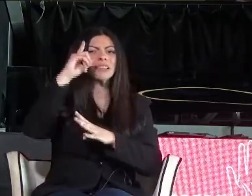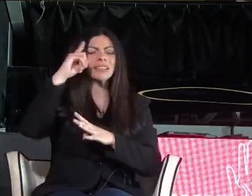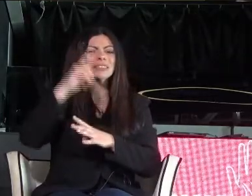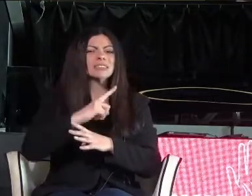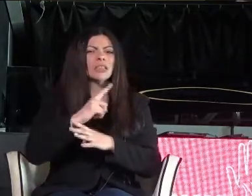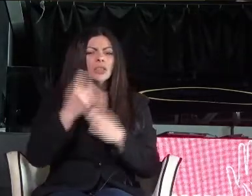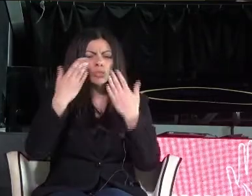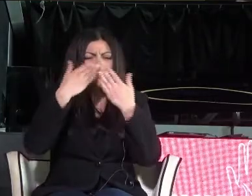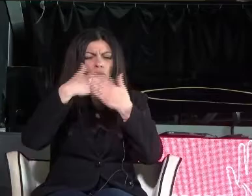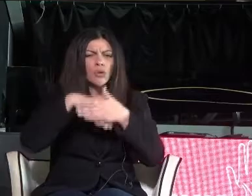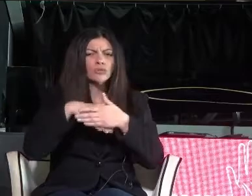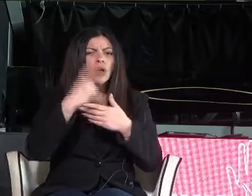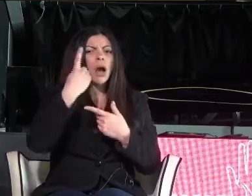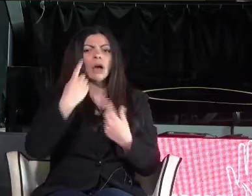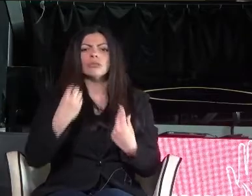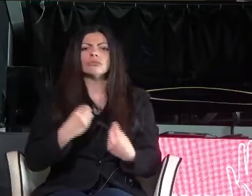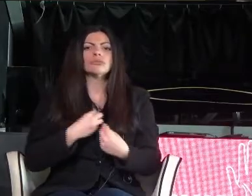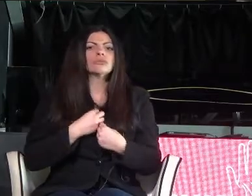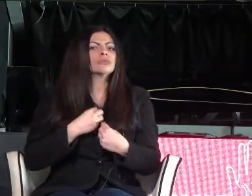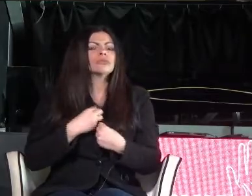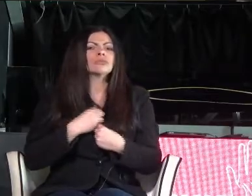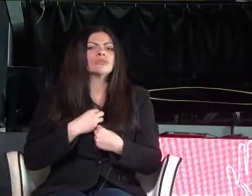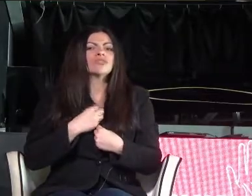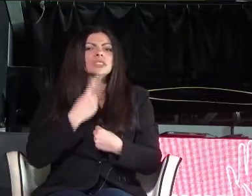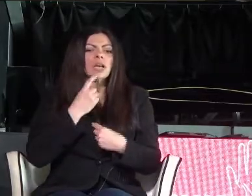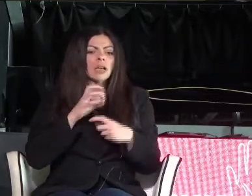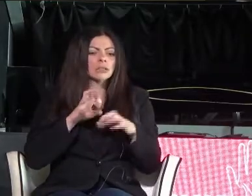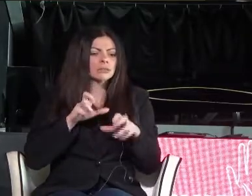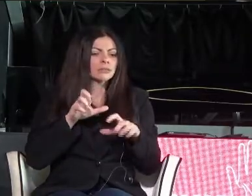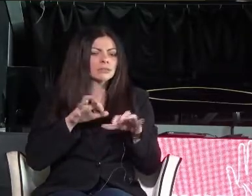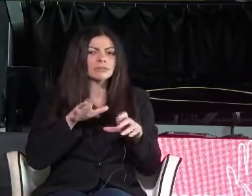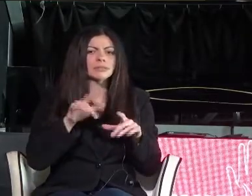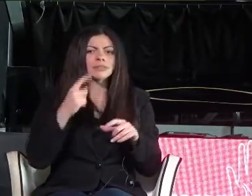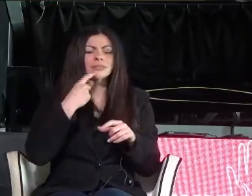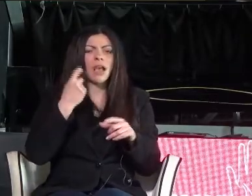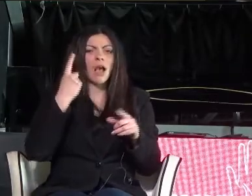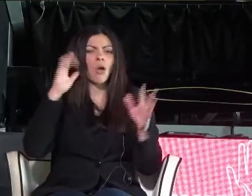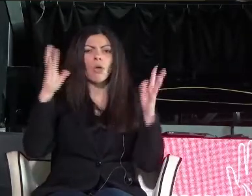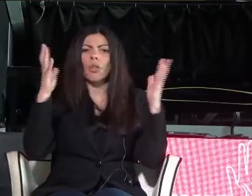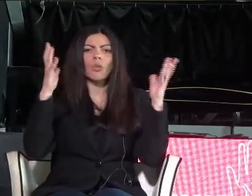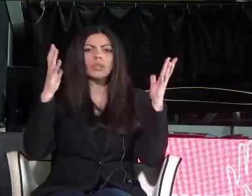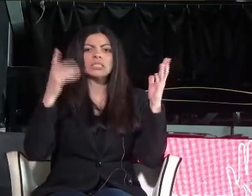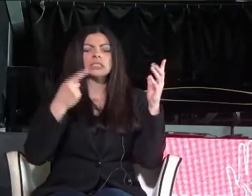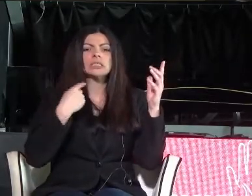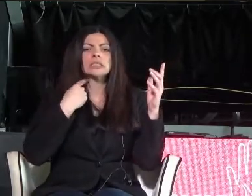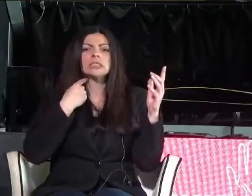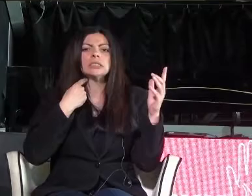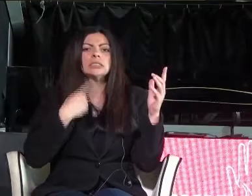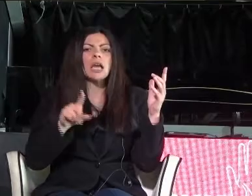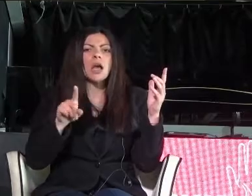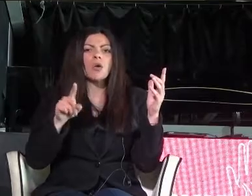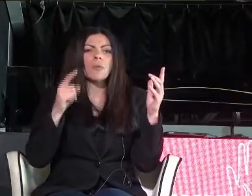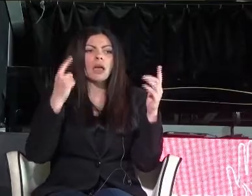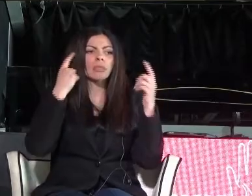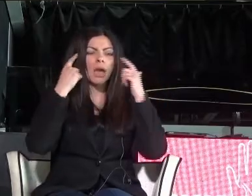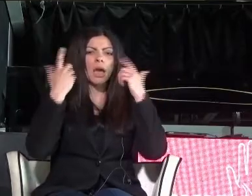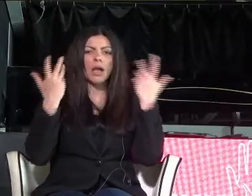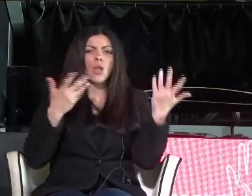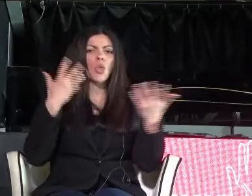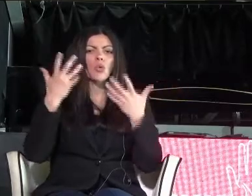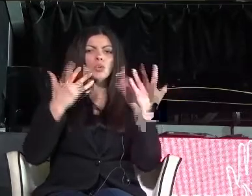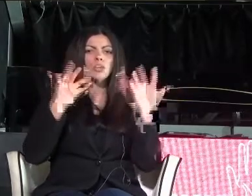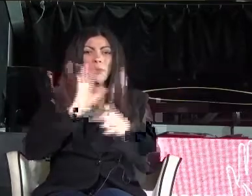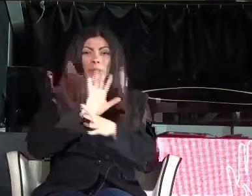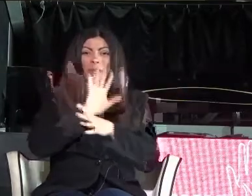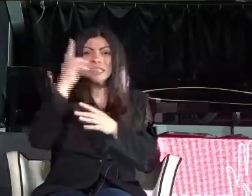and a desperate search for refuge. All covered in sheet of plastic nylon. 15 days and 15 nights. Some